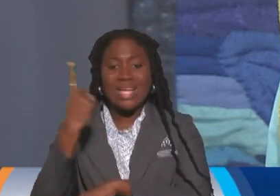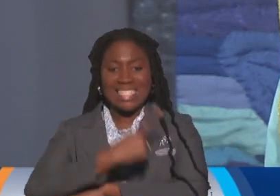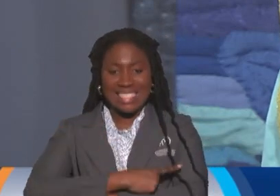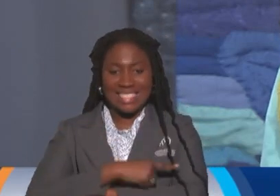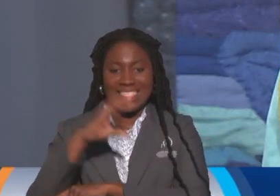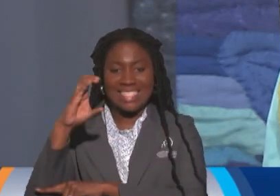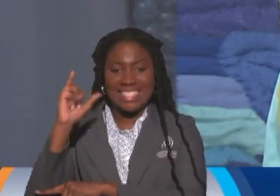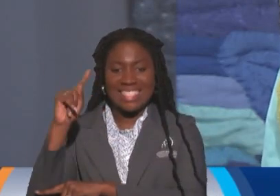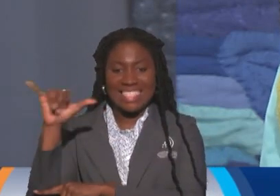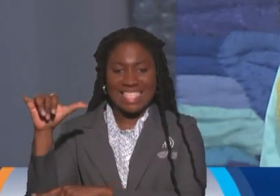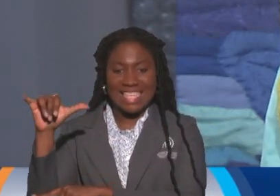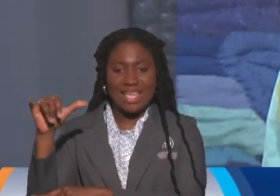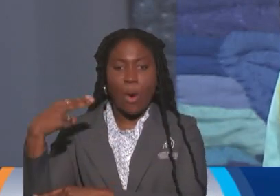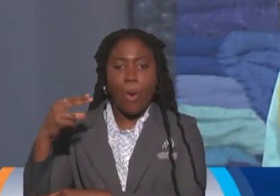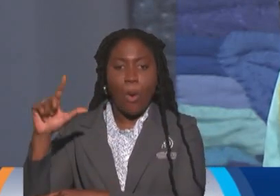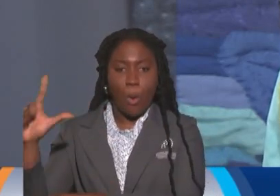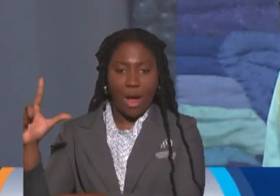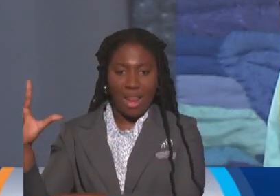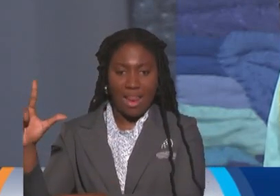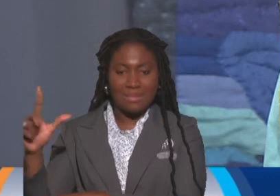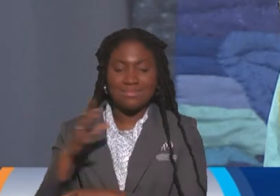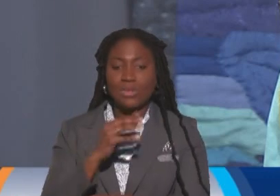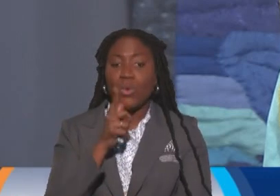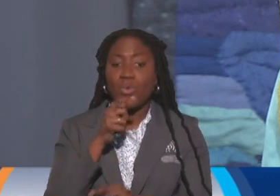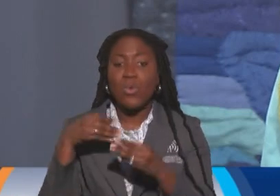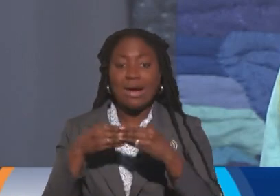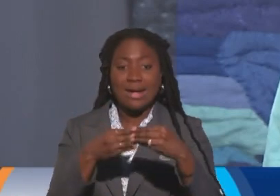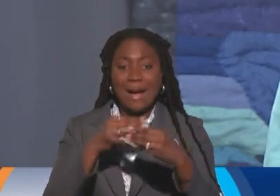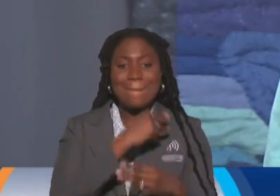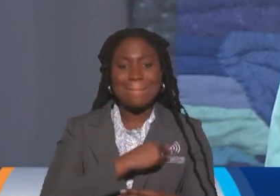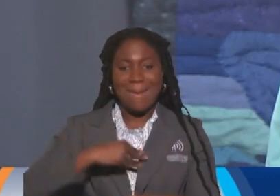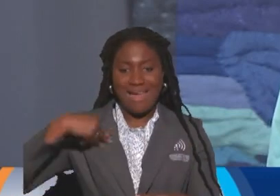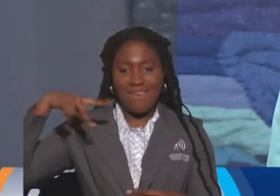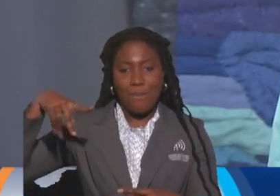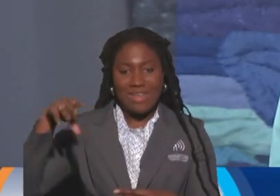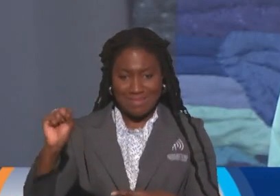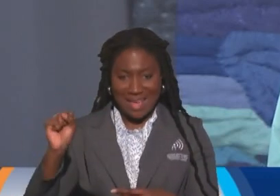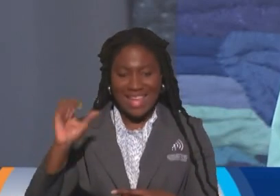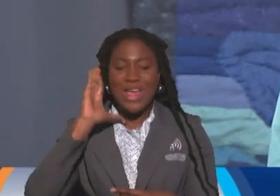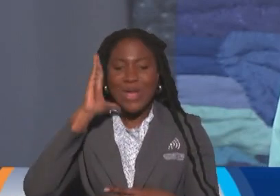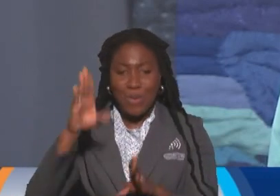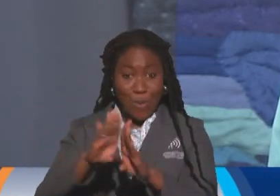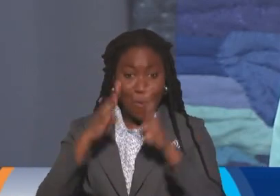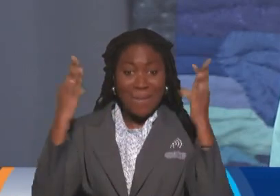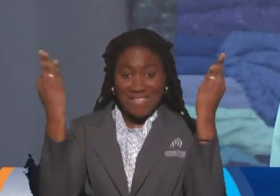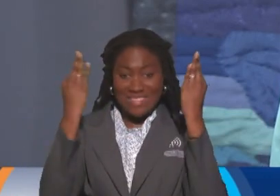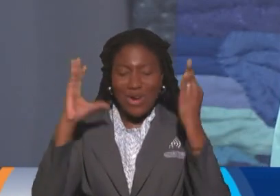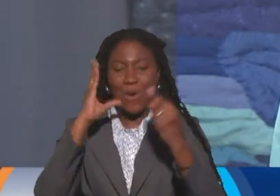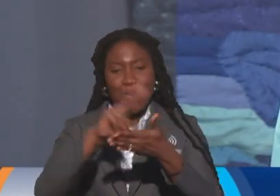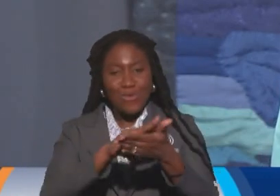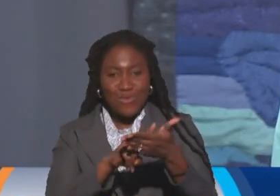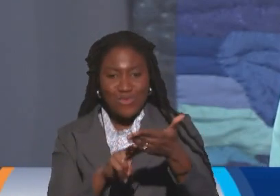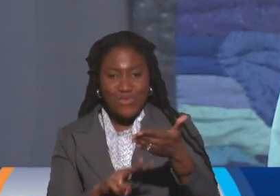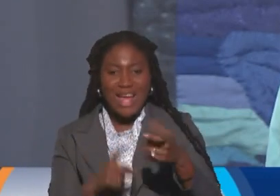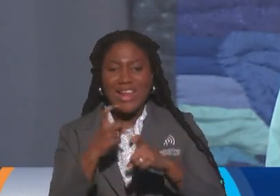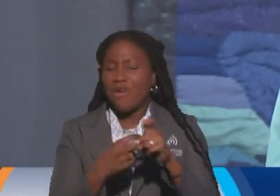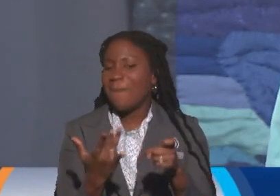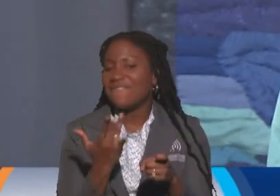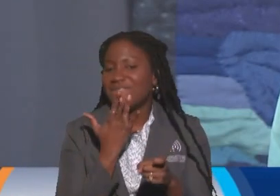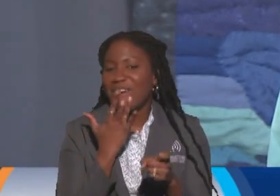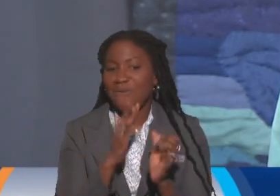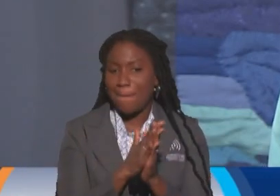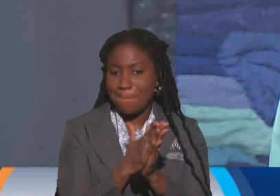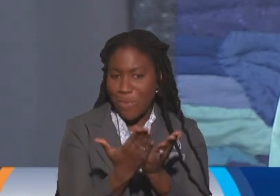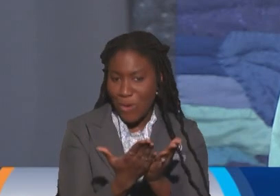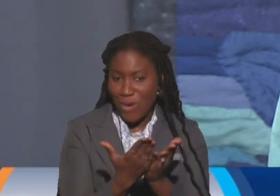Hall. And it's hosted by the Mayor of Port of Spain. He's also going to be opening the festival, and he's going to be reading an excerpt from his favorite book. So